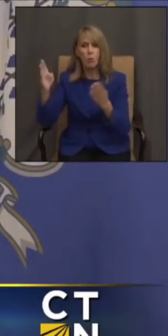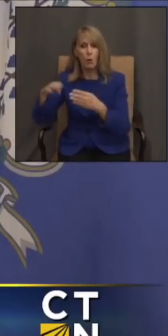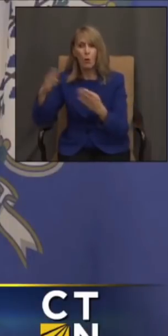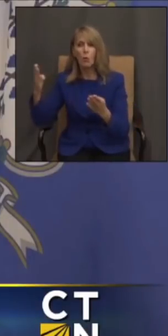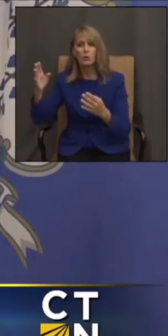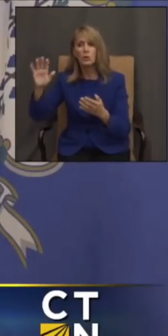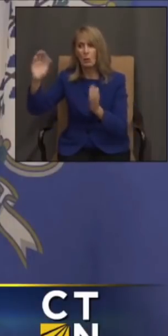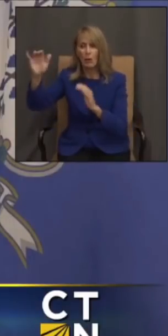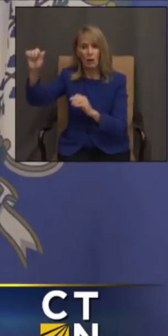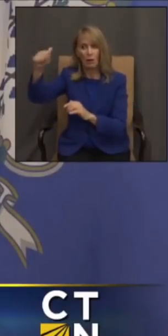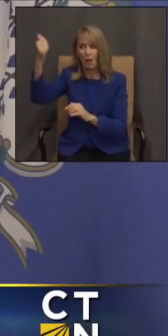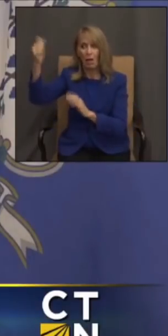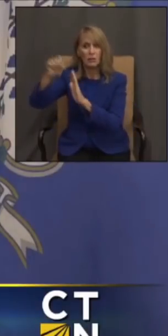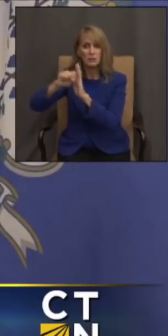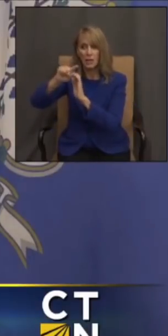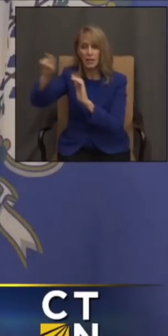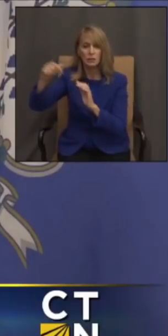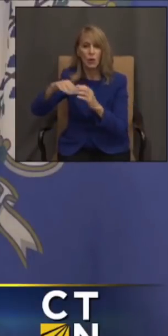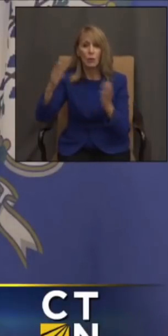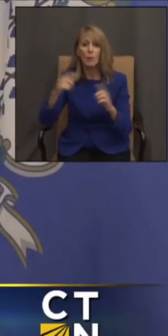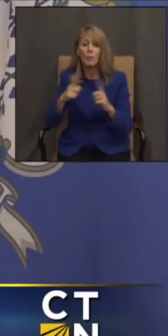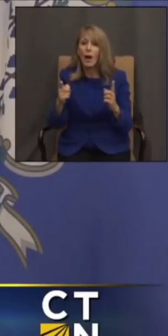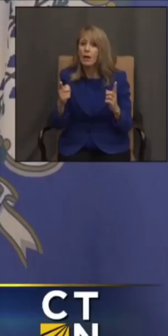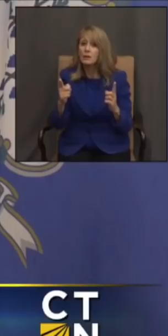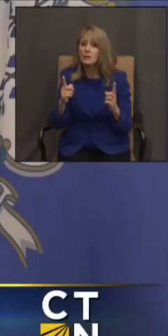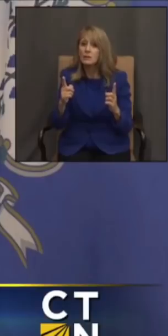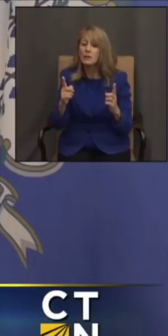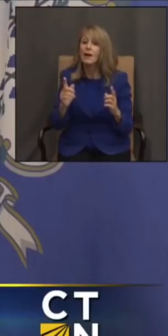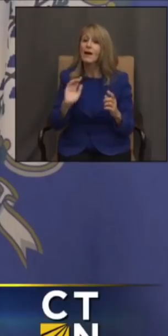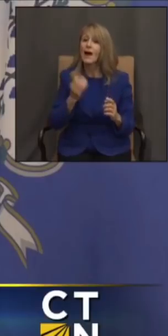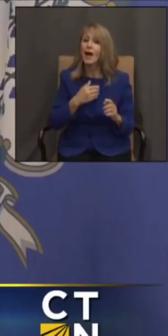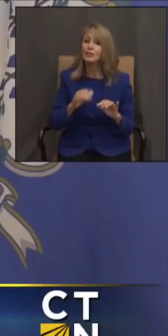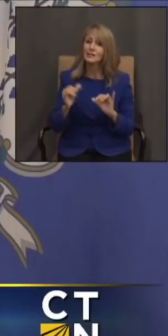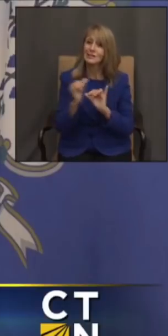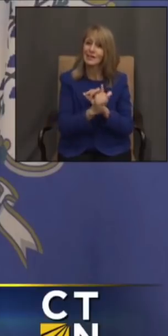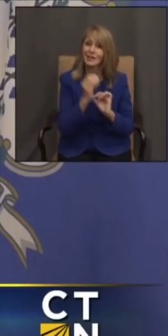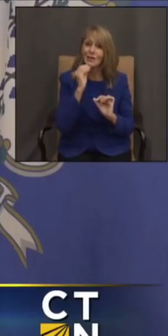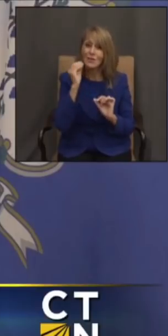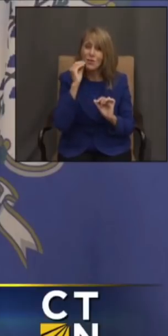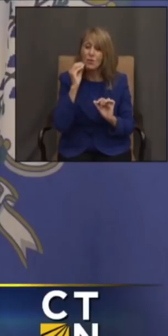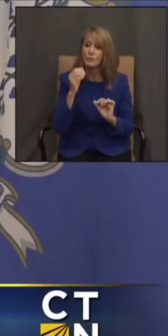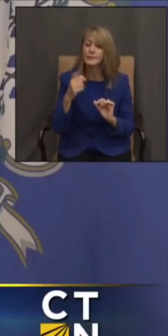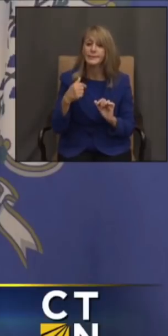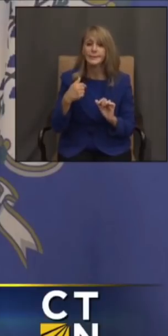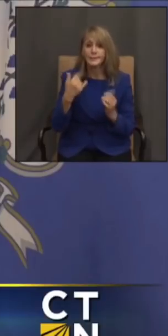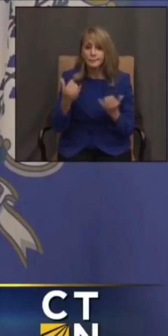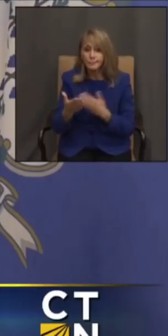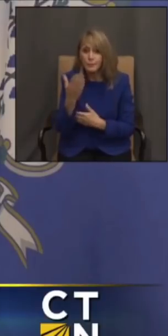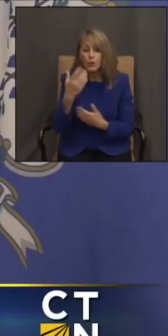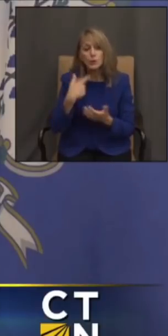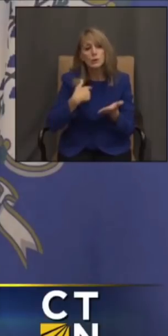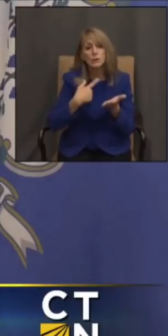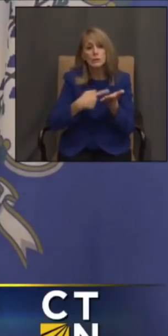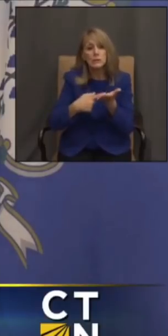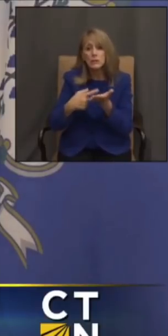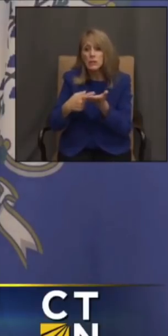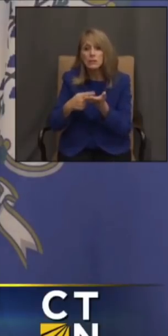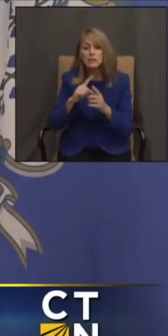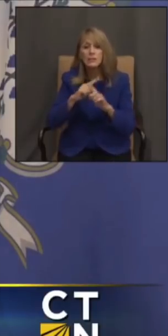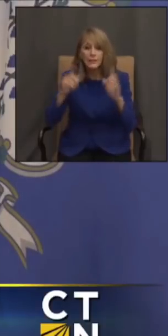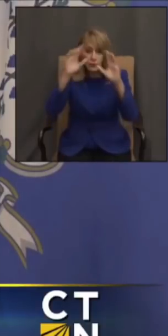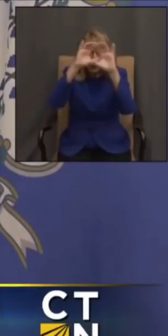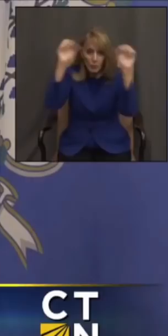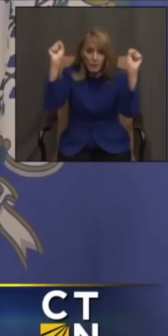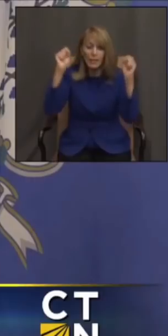kids still are not going to school. And we're talking to the superintendents today, and the LEAP programmers are knocking